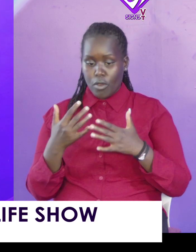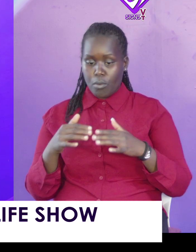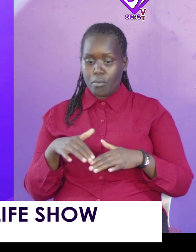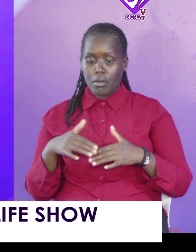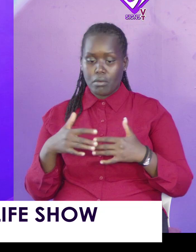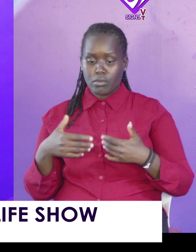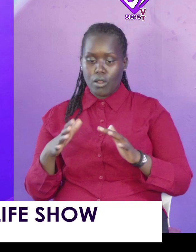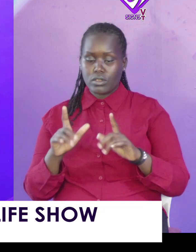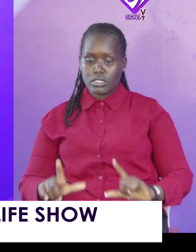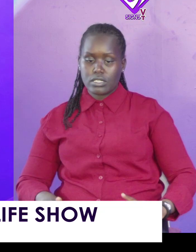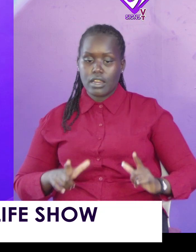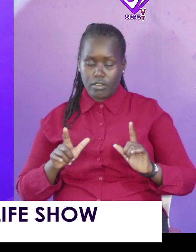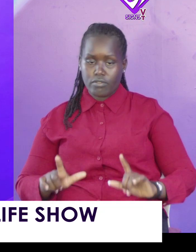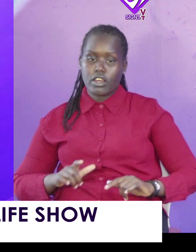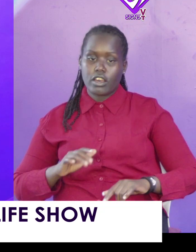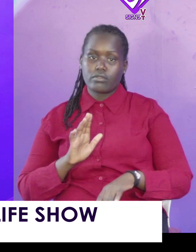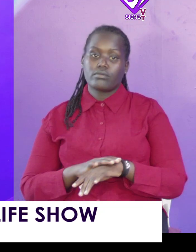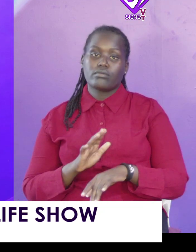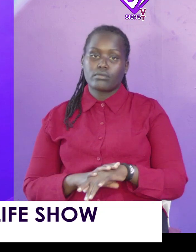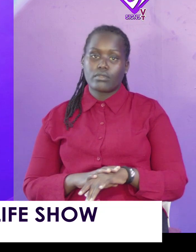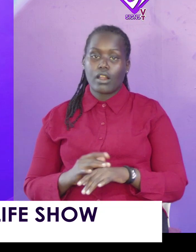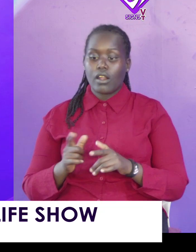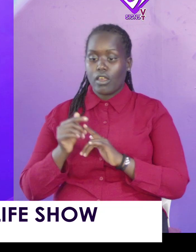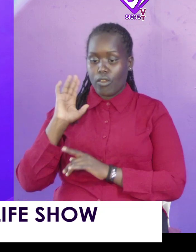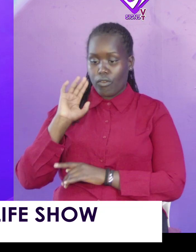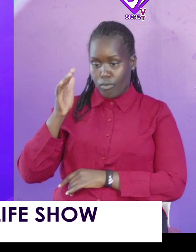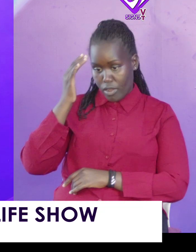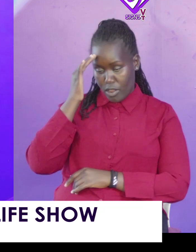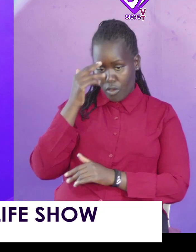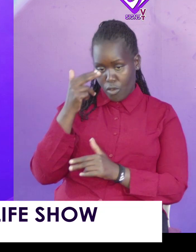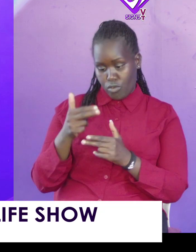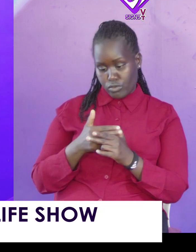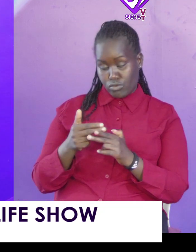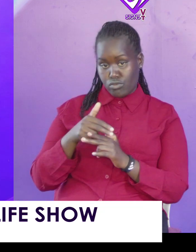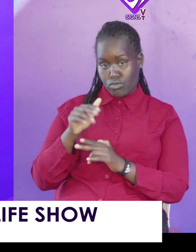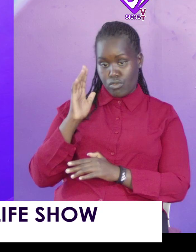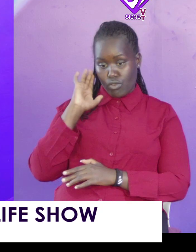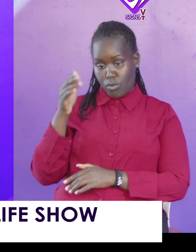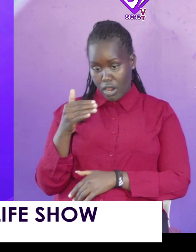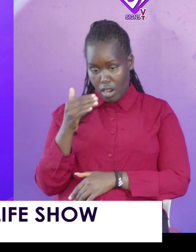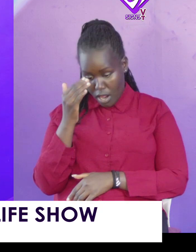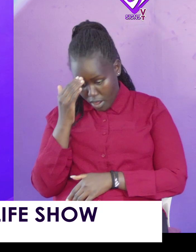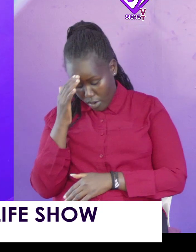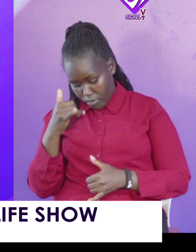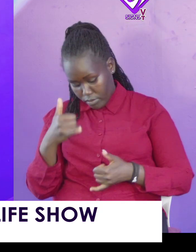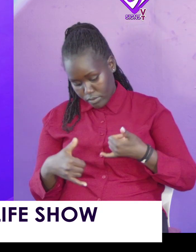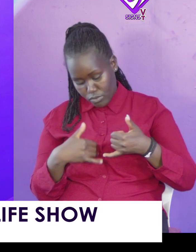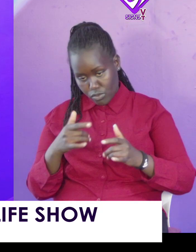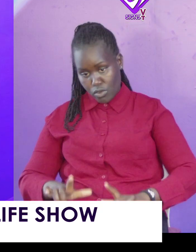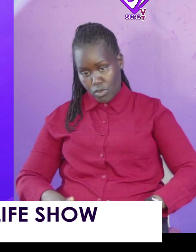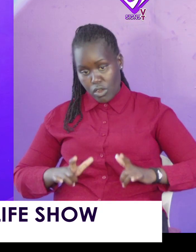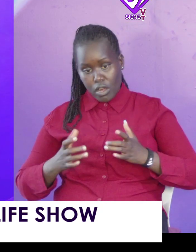on, life is good. You will soon realize you don't need those ears to enjoy life. You don't need